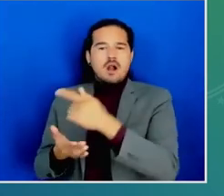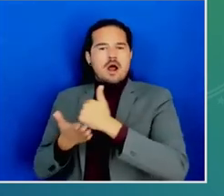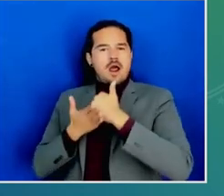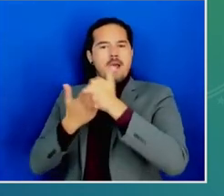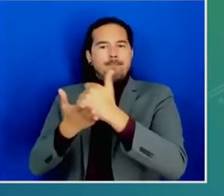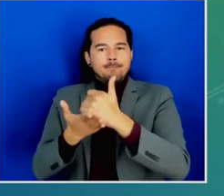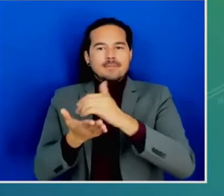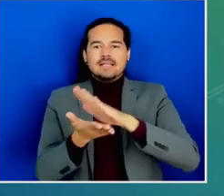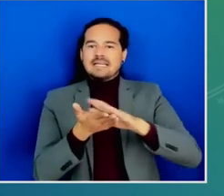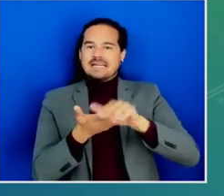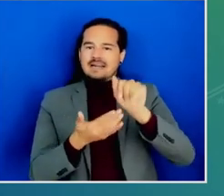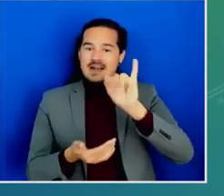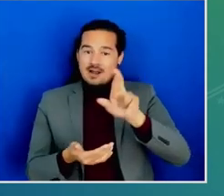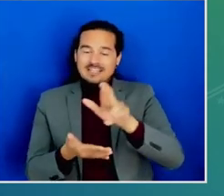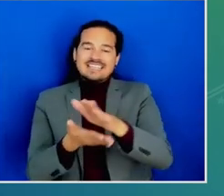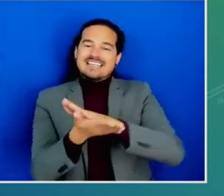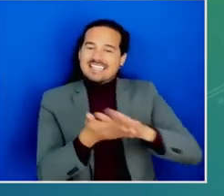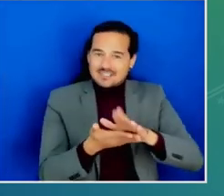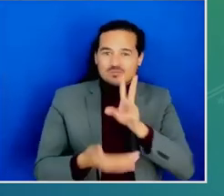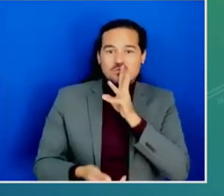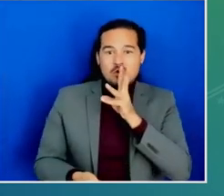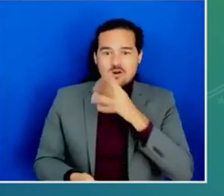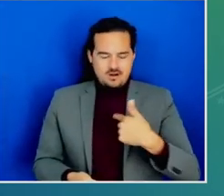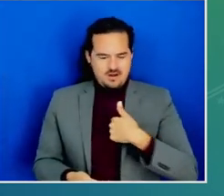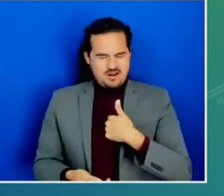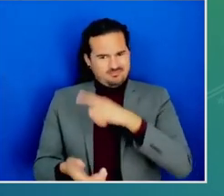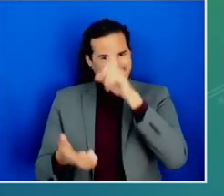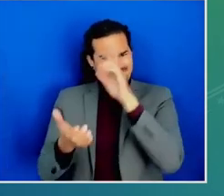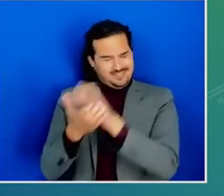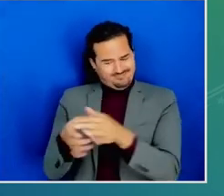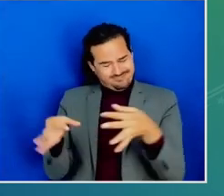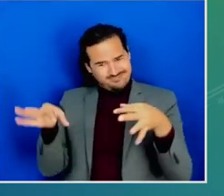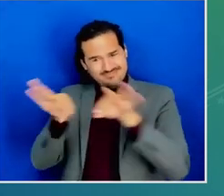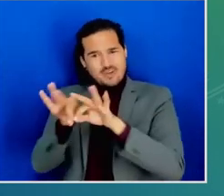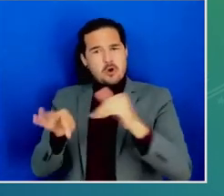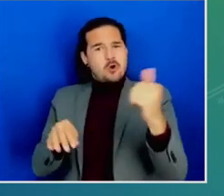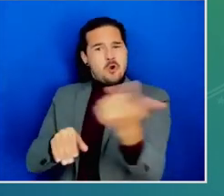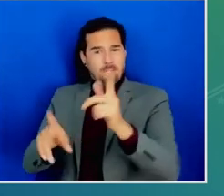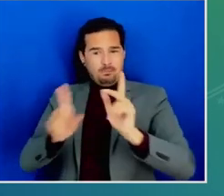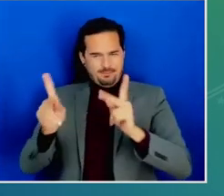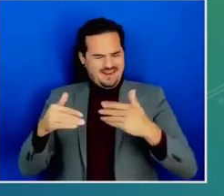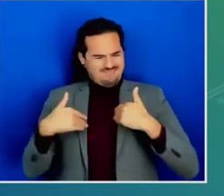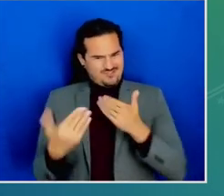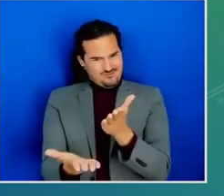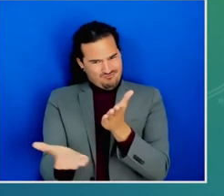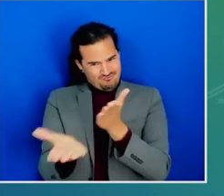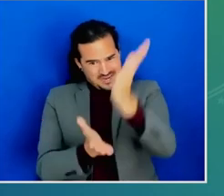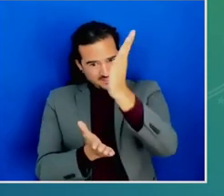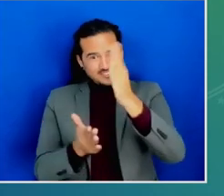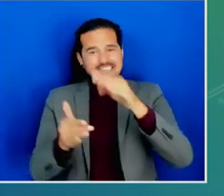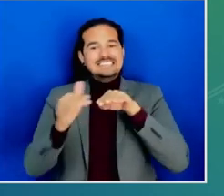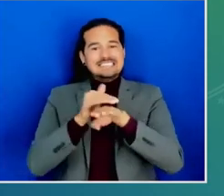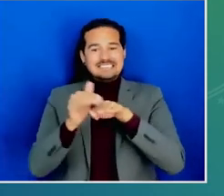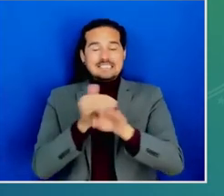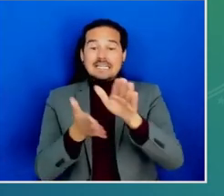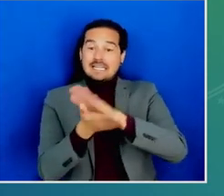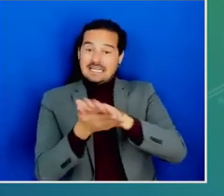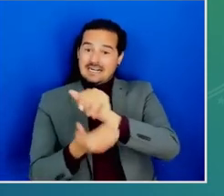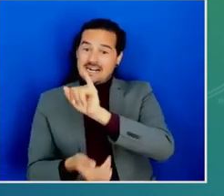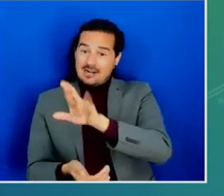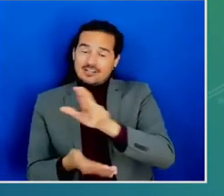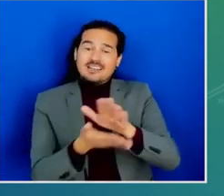and drink clean water. And of course, so does our President-elect Biden. Part of the reason I